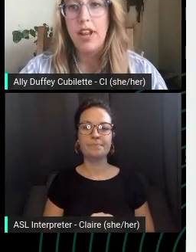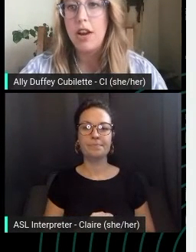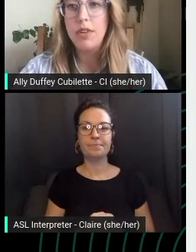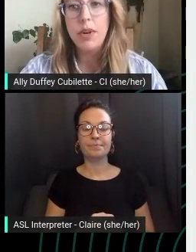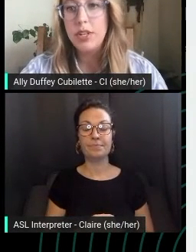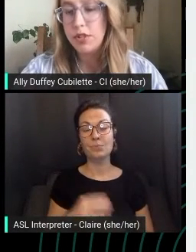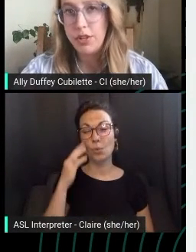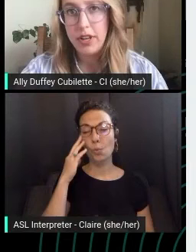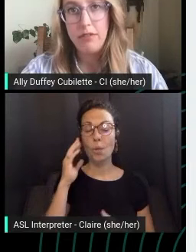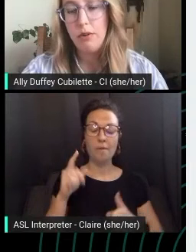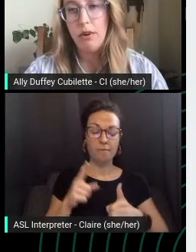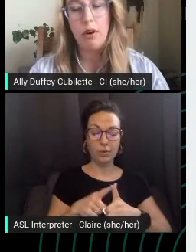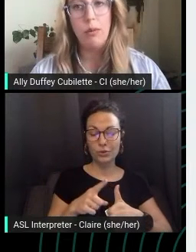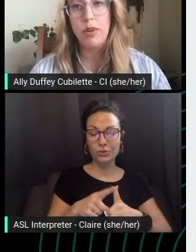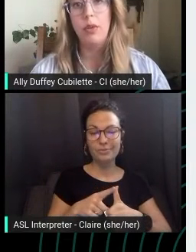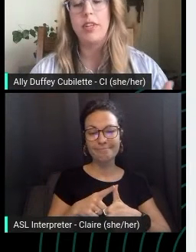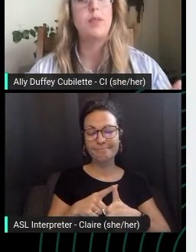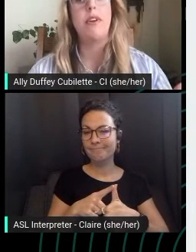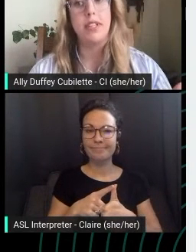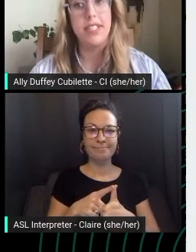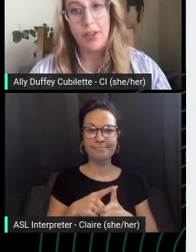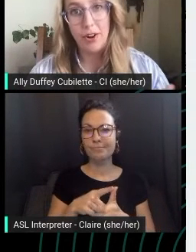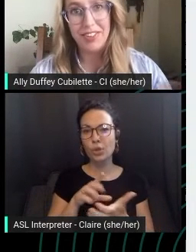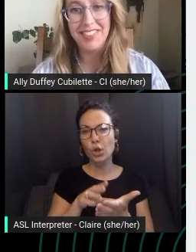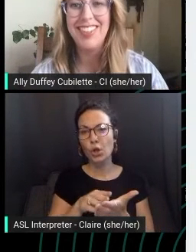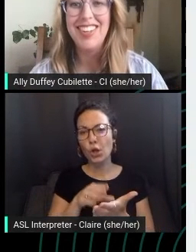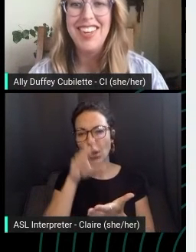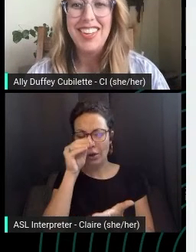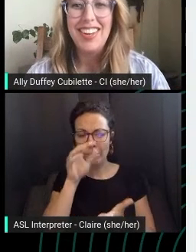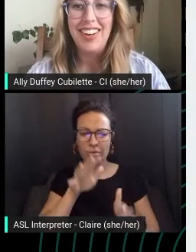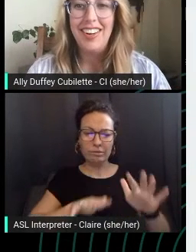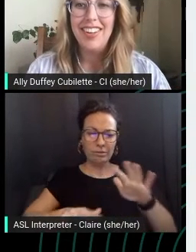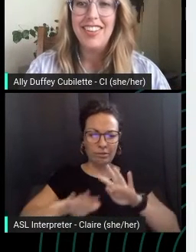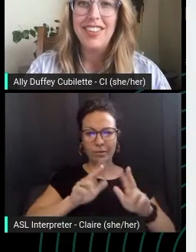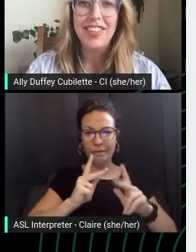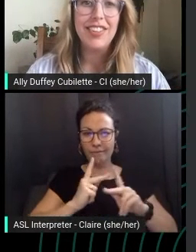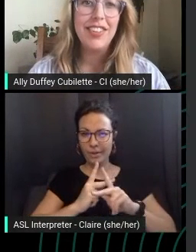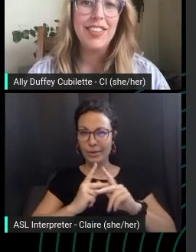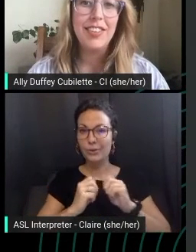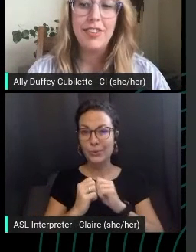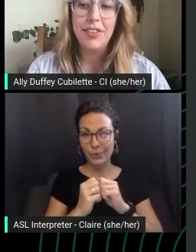curve that everyone using GA4 will experience together.